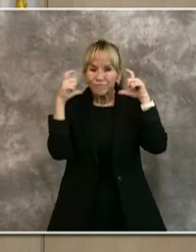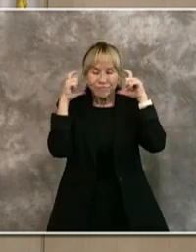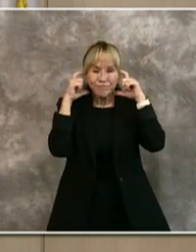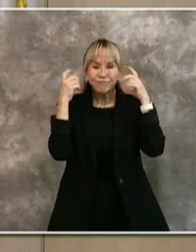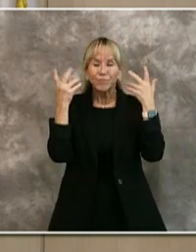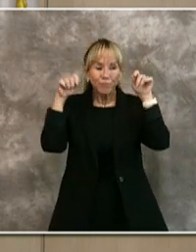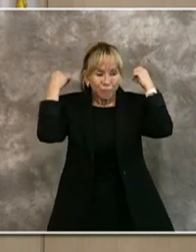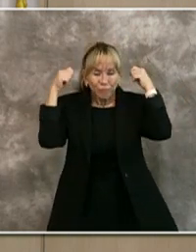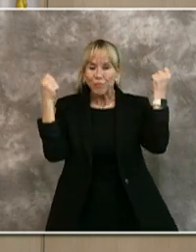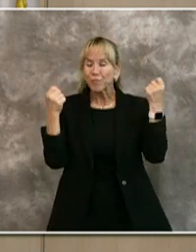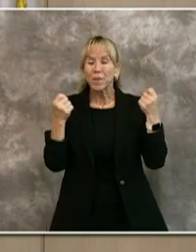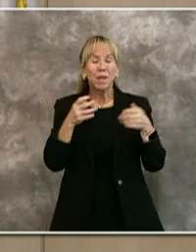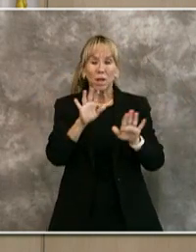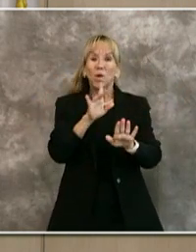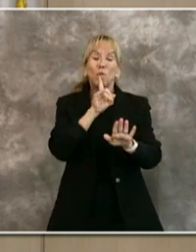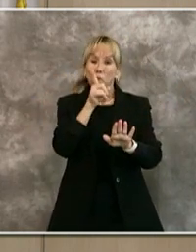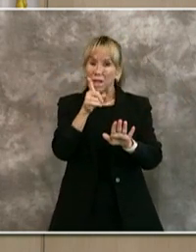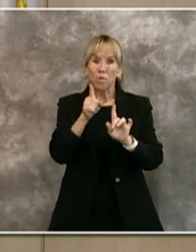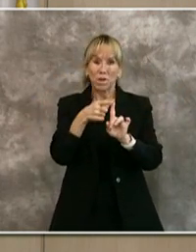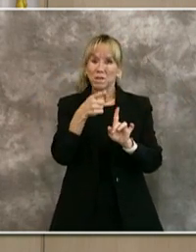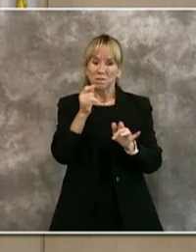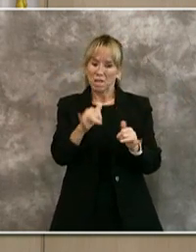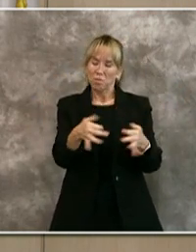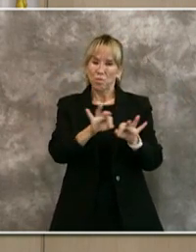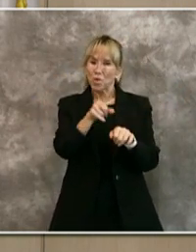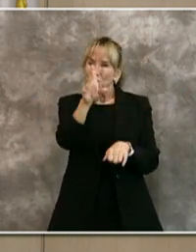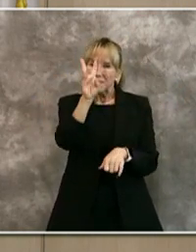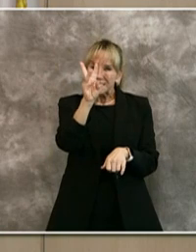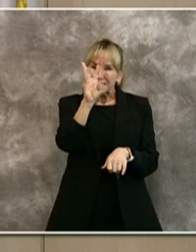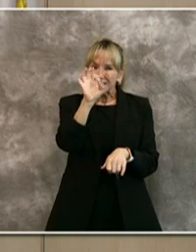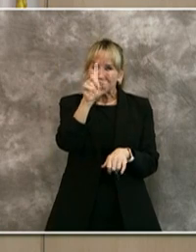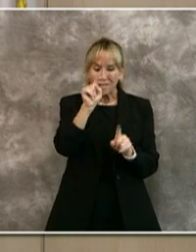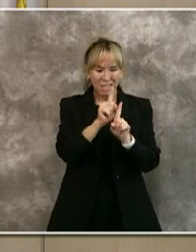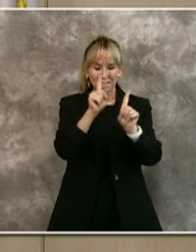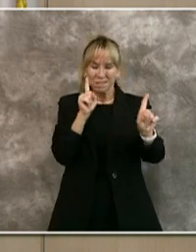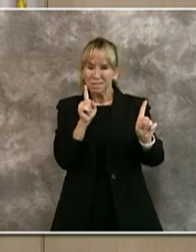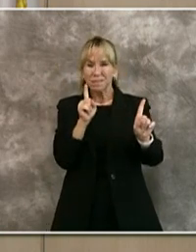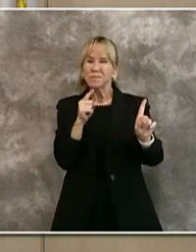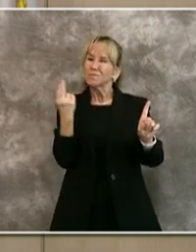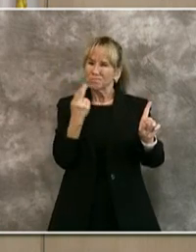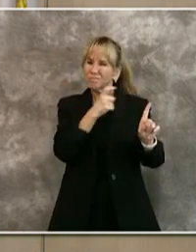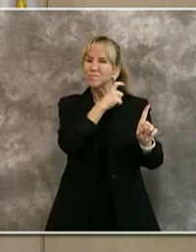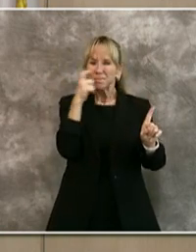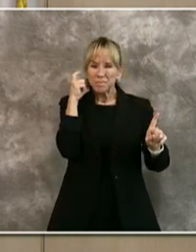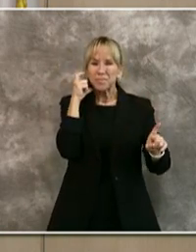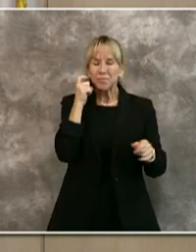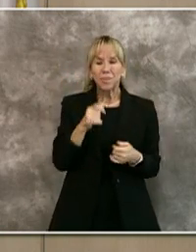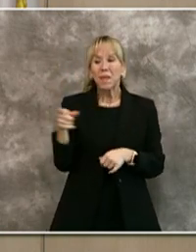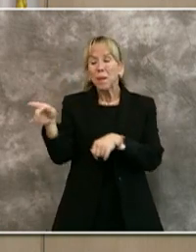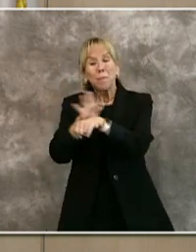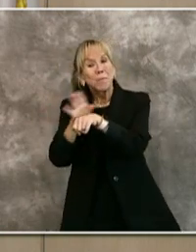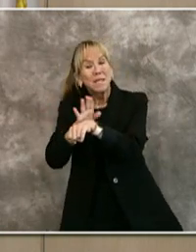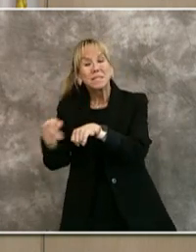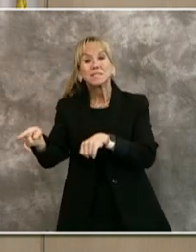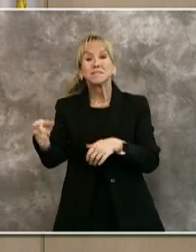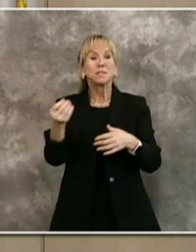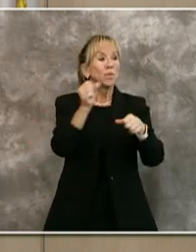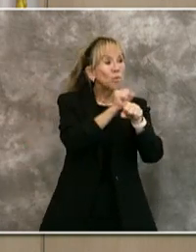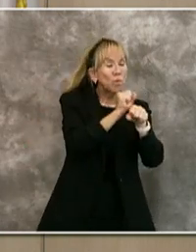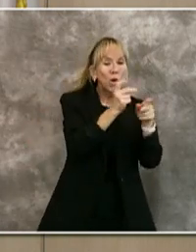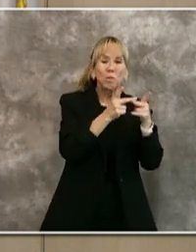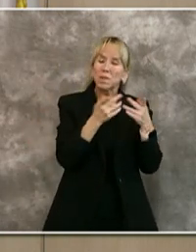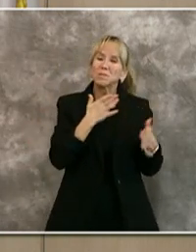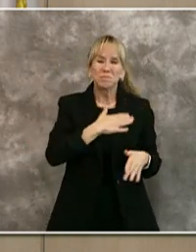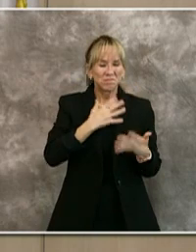you, especially when you are within 6 feet of individuals, and for businesses and work sites to screen for